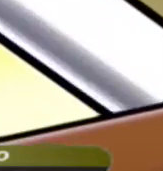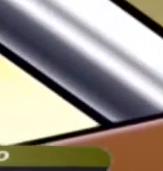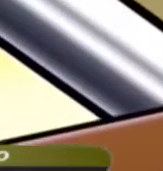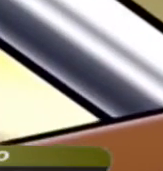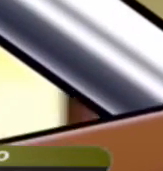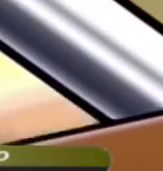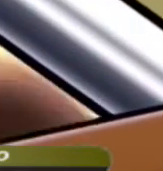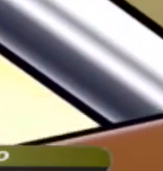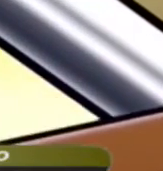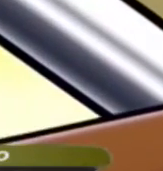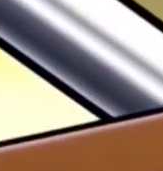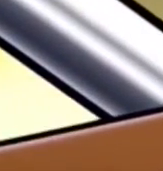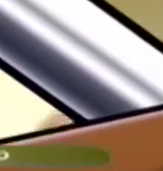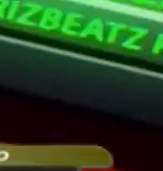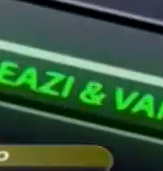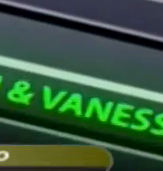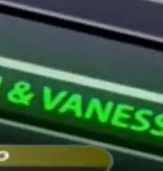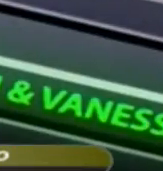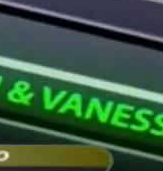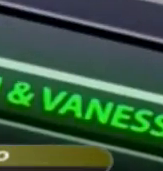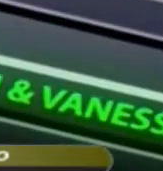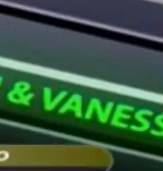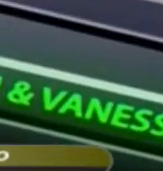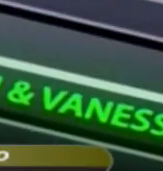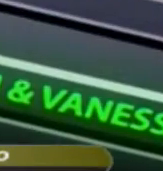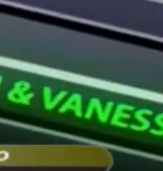on. Make you forgive me.